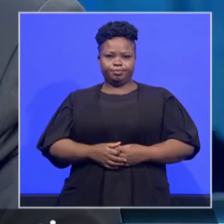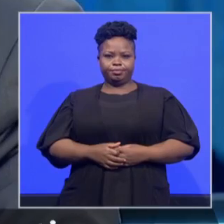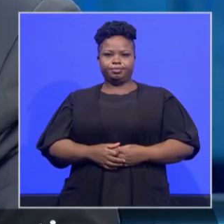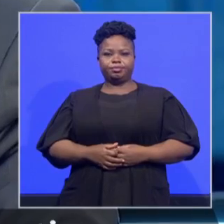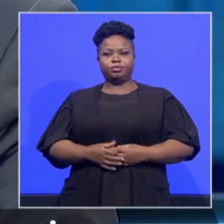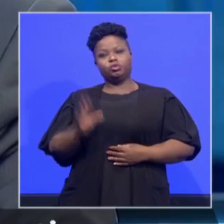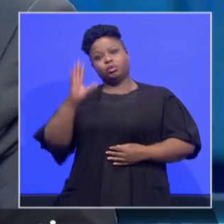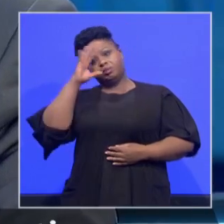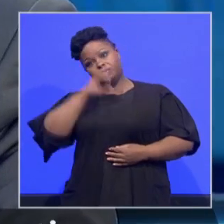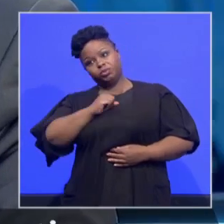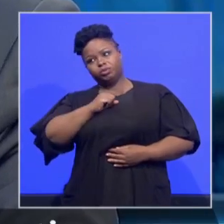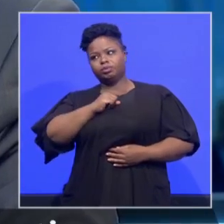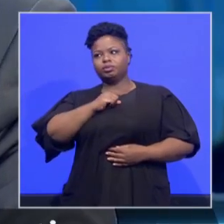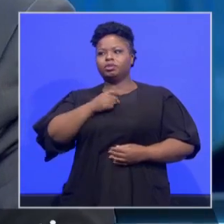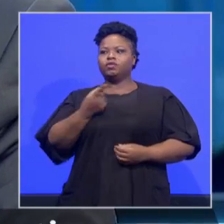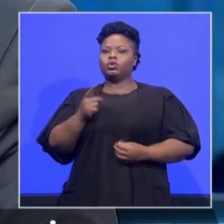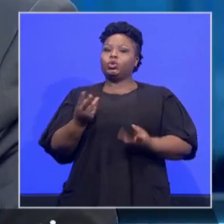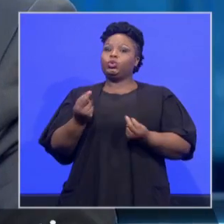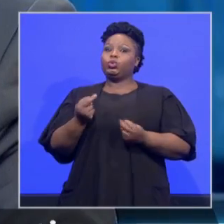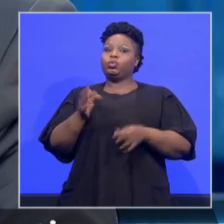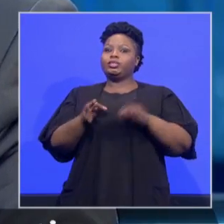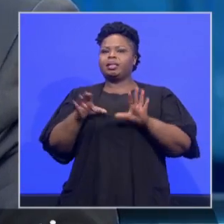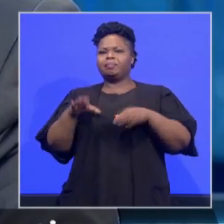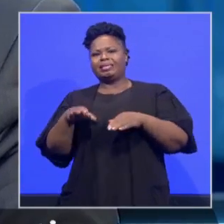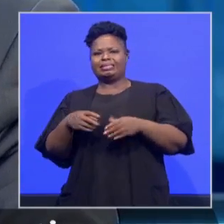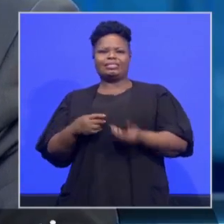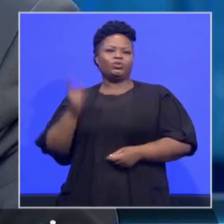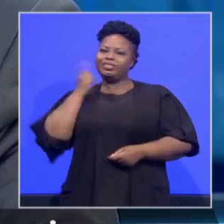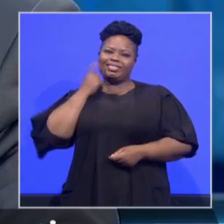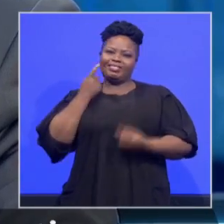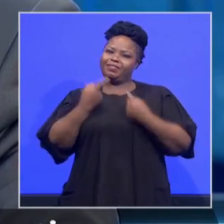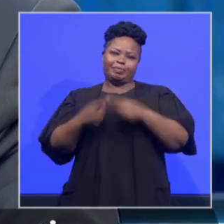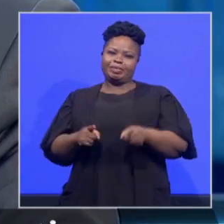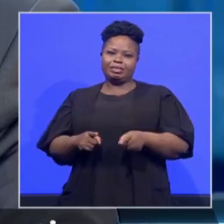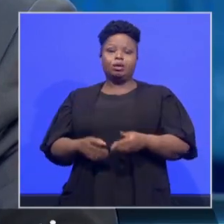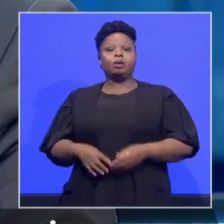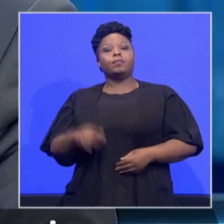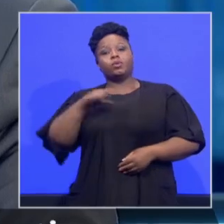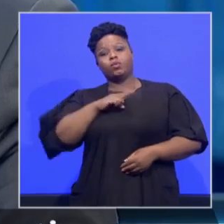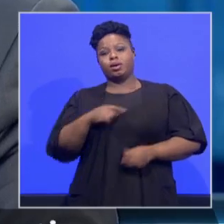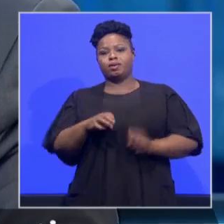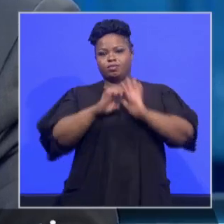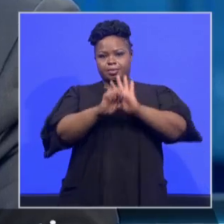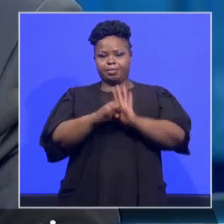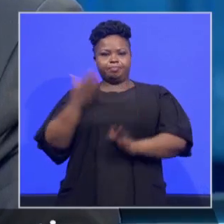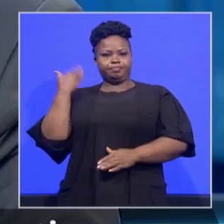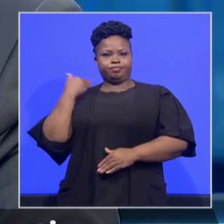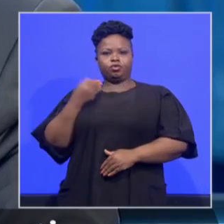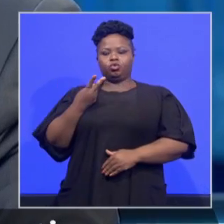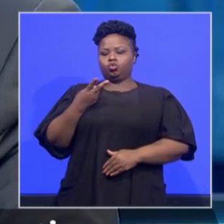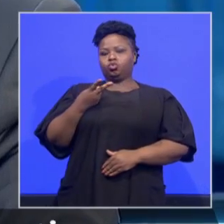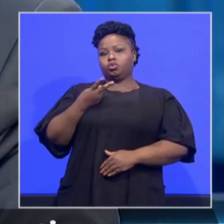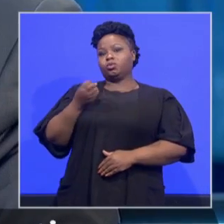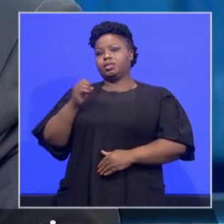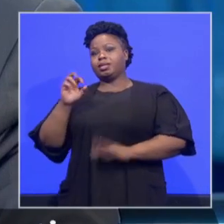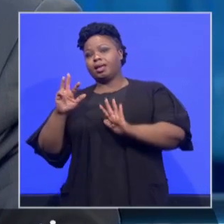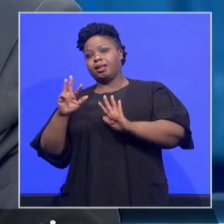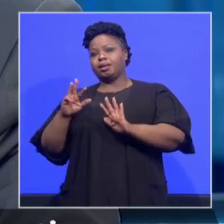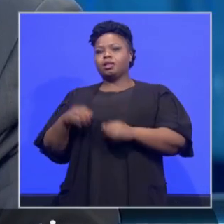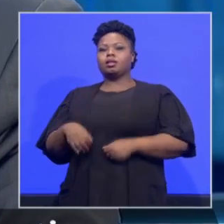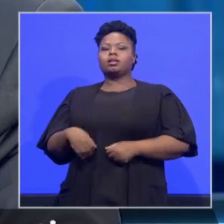predict for new parties. It's not always the case. For example, in 2009, when COPE came in,